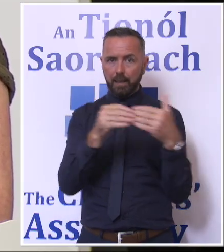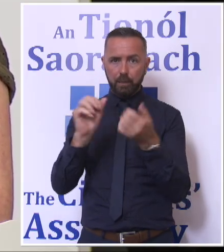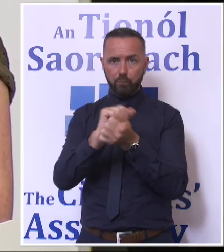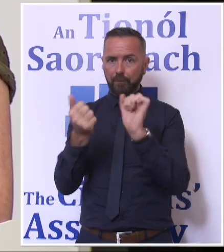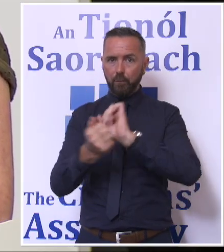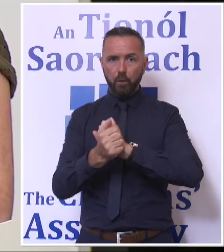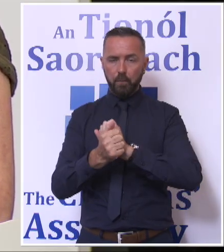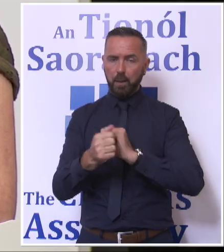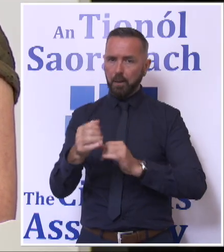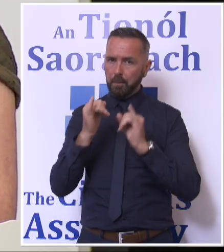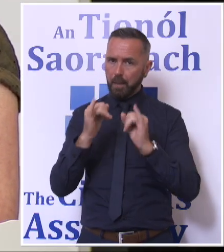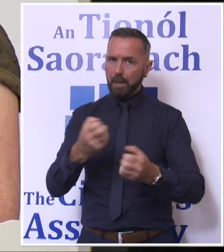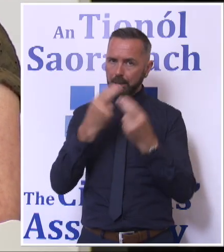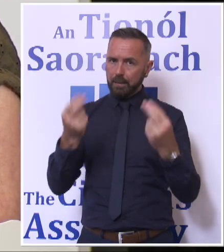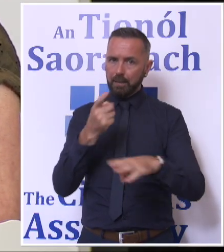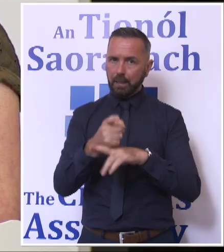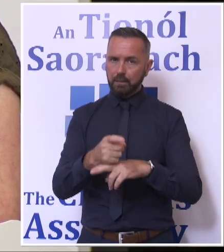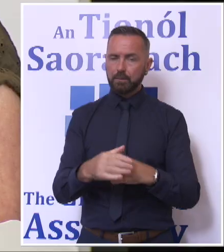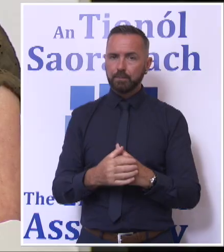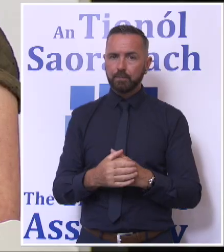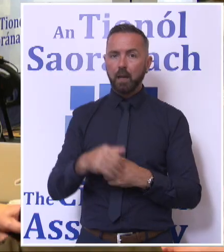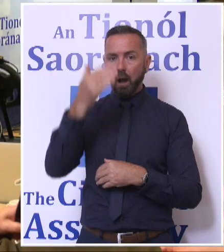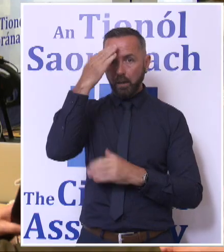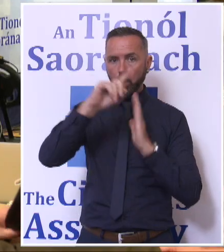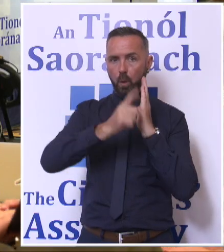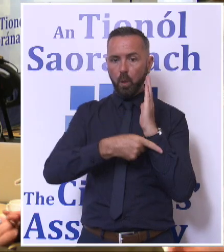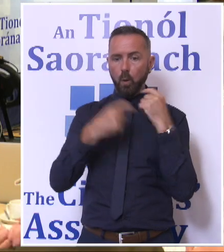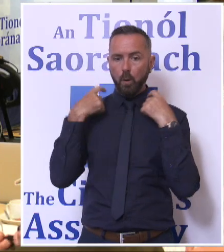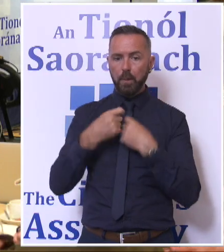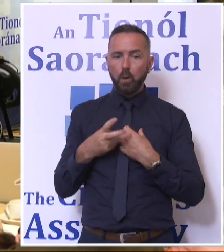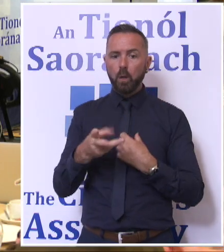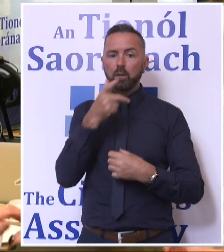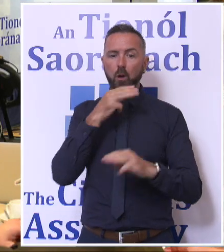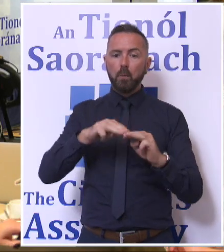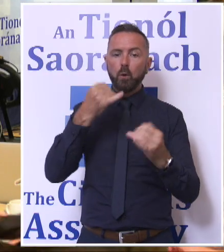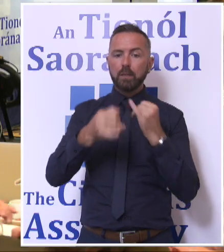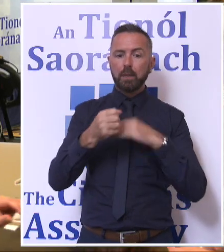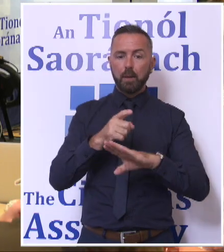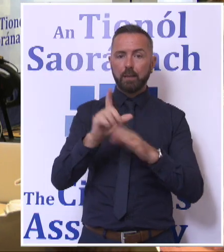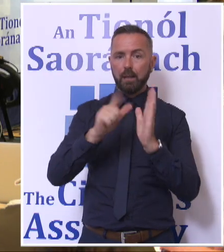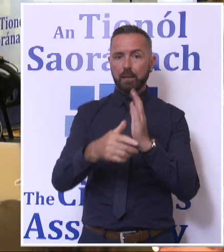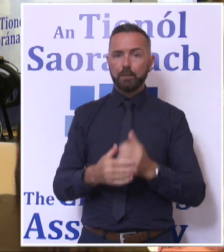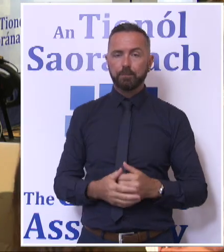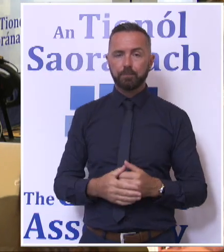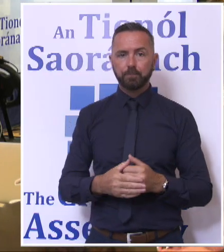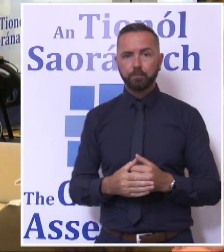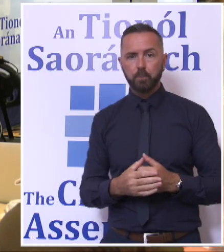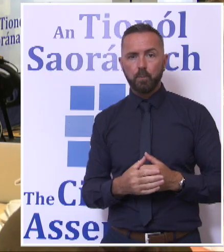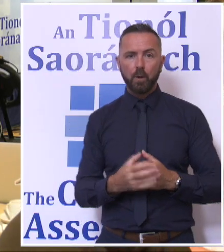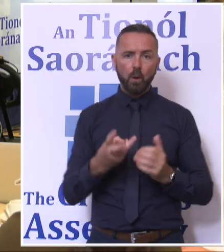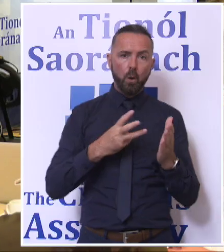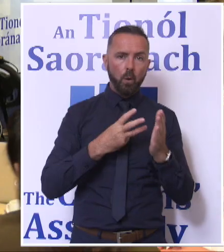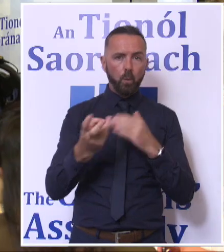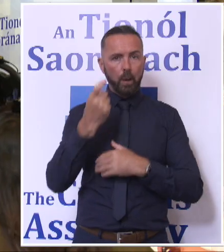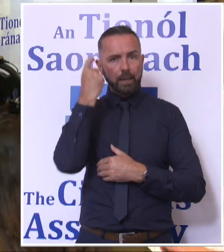needed. I know Lord Mayor is going to go into more detail in that when she comes up later. When considering the format